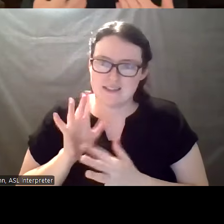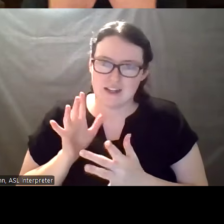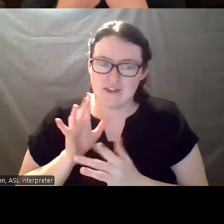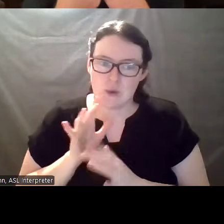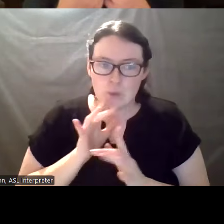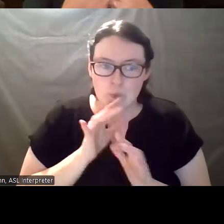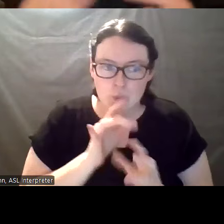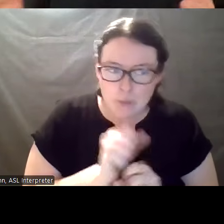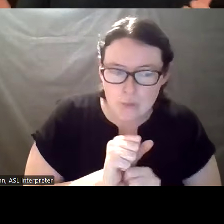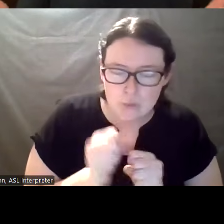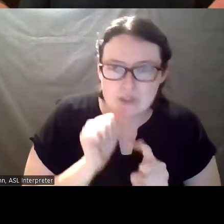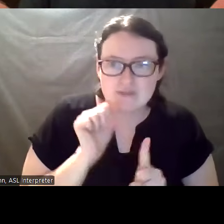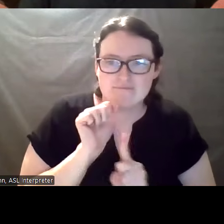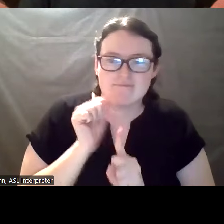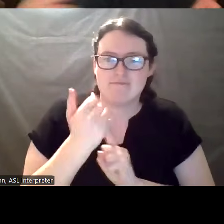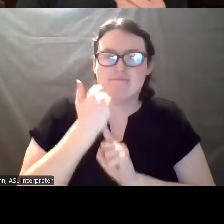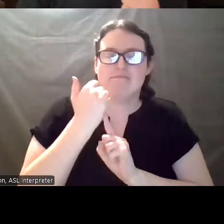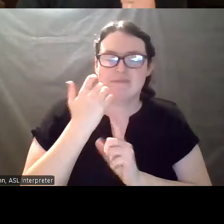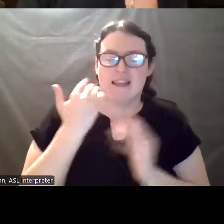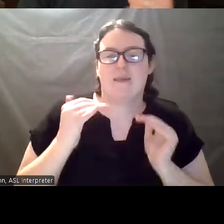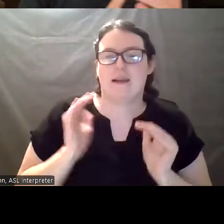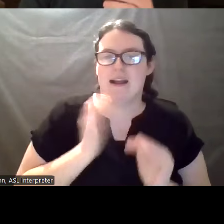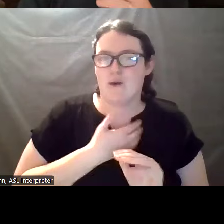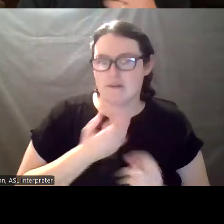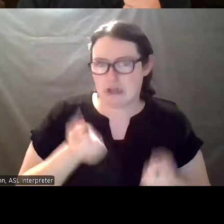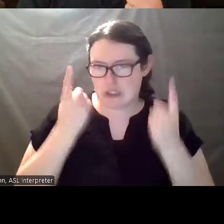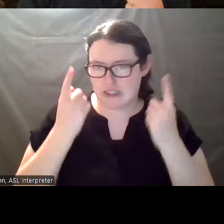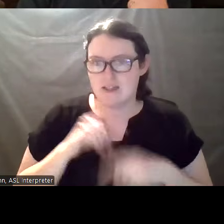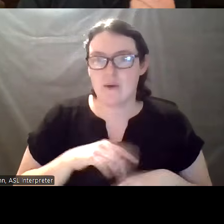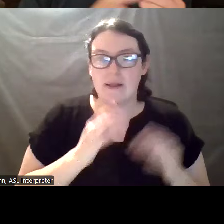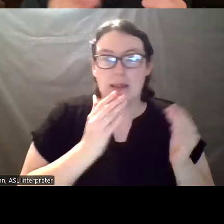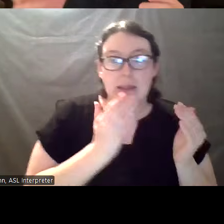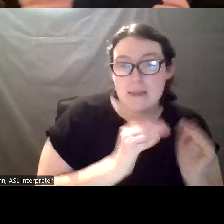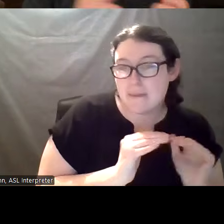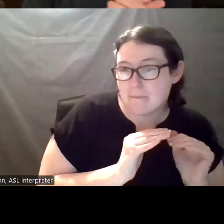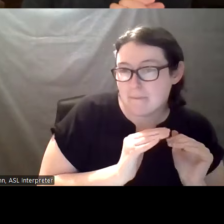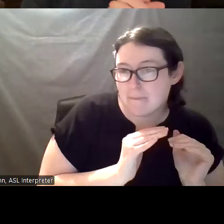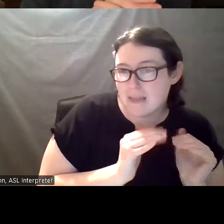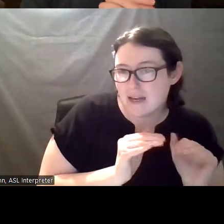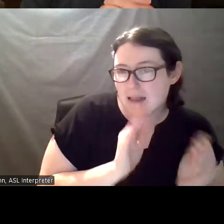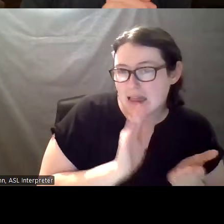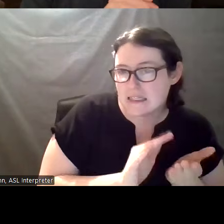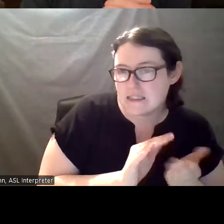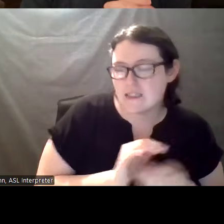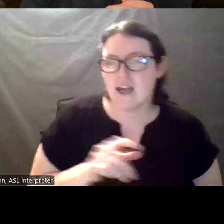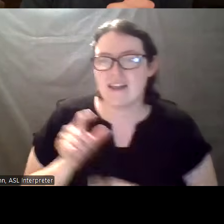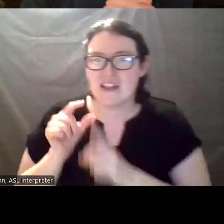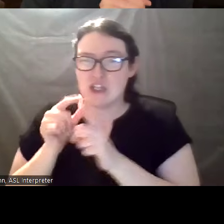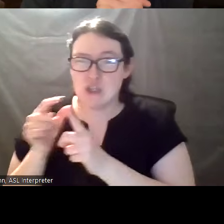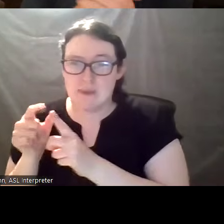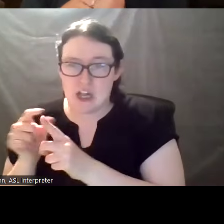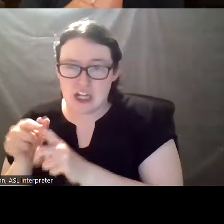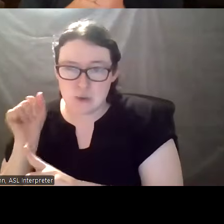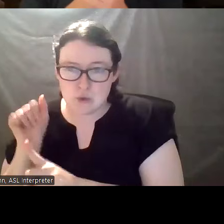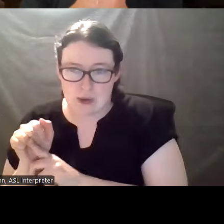that I think have hindered our interpretation of it. One I call the minimalist trap, the other the terminological trap, which is what I'm illustrating